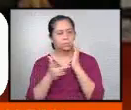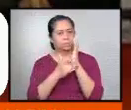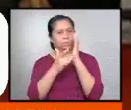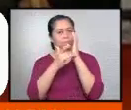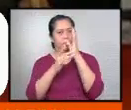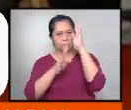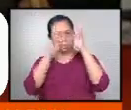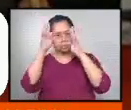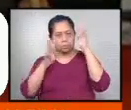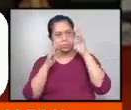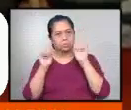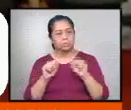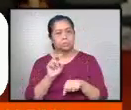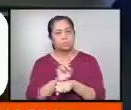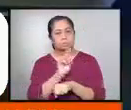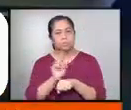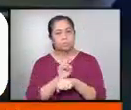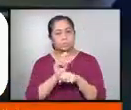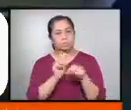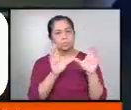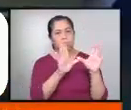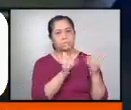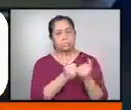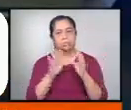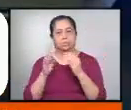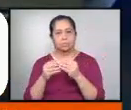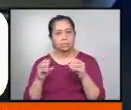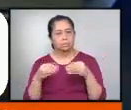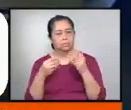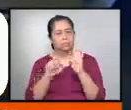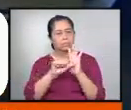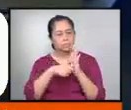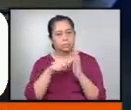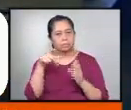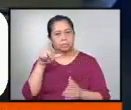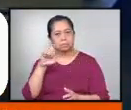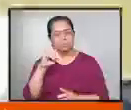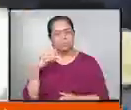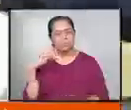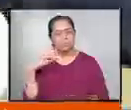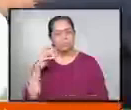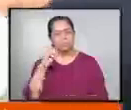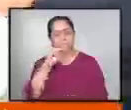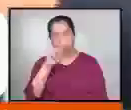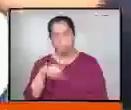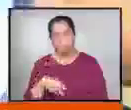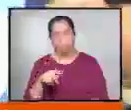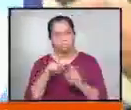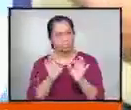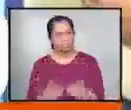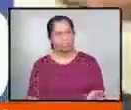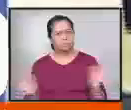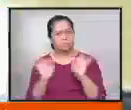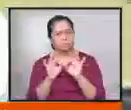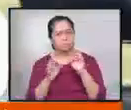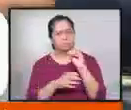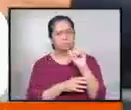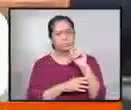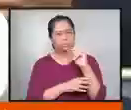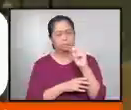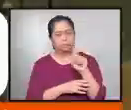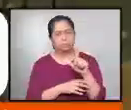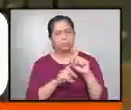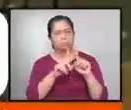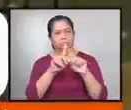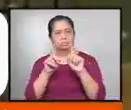technological innovations na magagamit ng mga kumpanya. Binigyang diin ni PLDT Chairman Manny V. Pangilinan ang kahalagahan ng digital convention sa